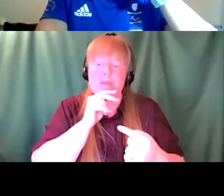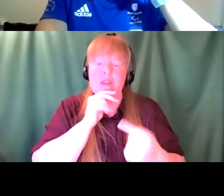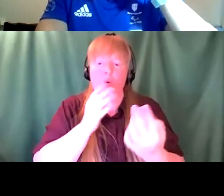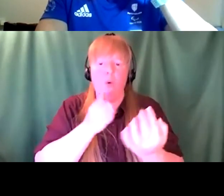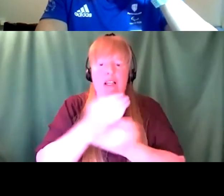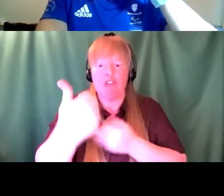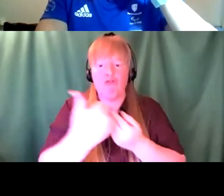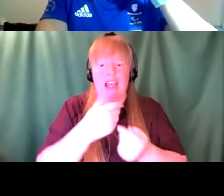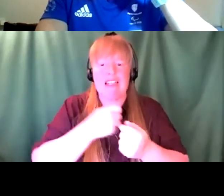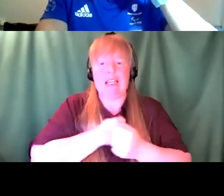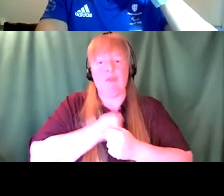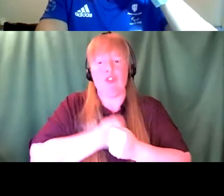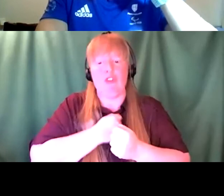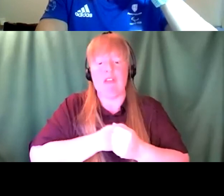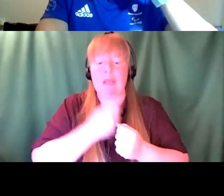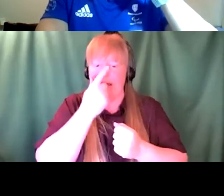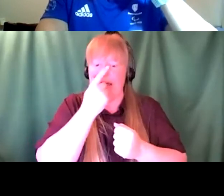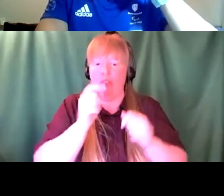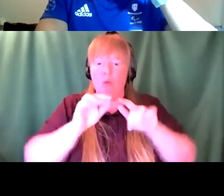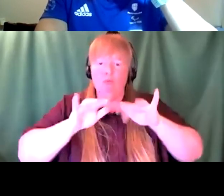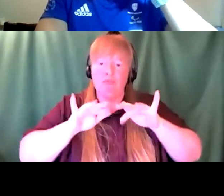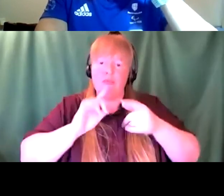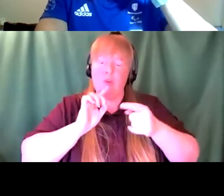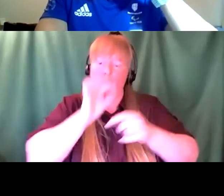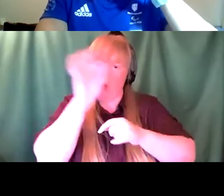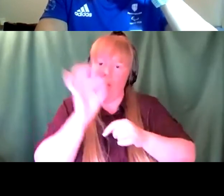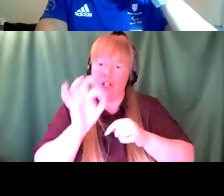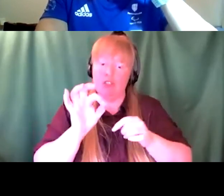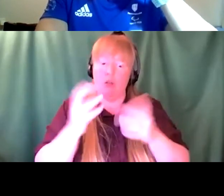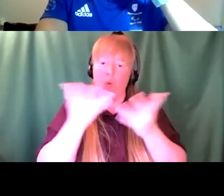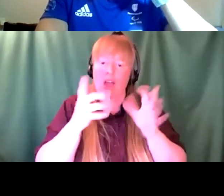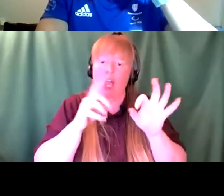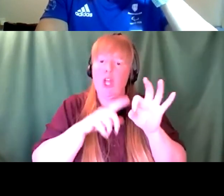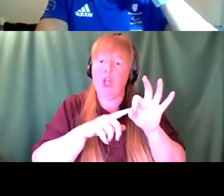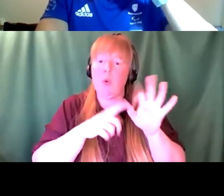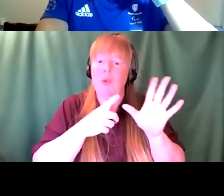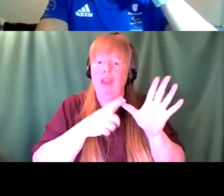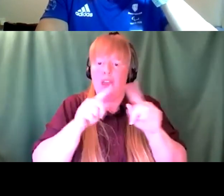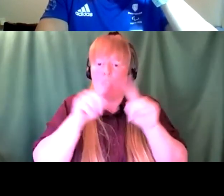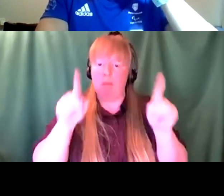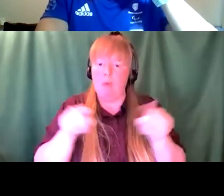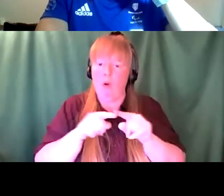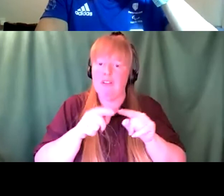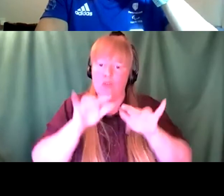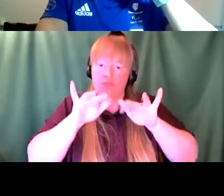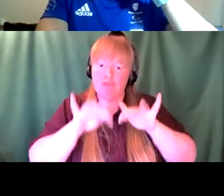with you directly. I'm really sorry, but if you put it in the Q&A, I'll be able to respond.